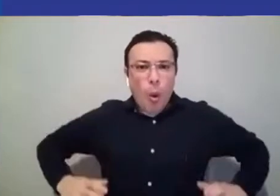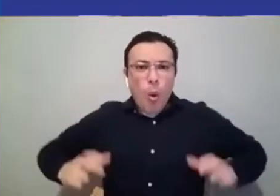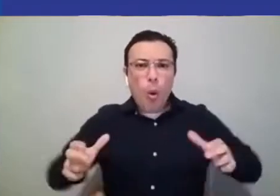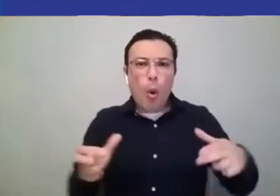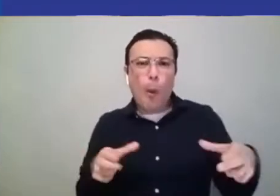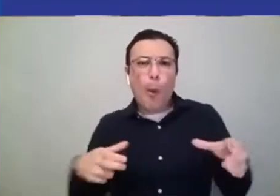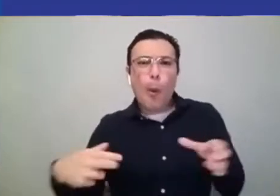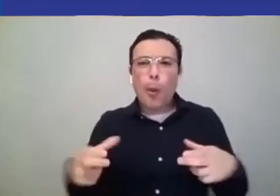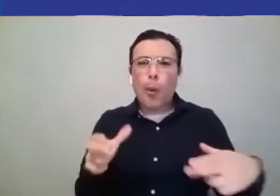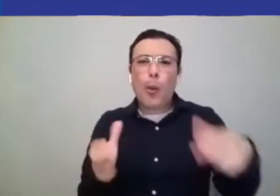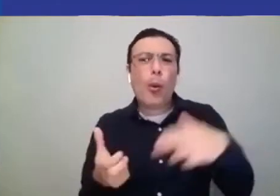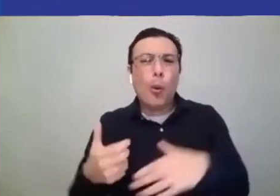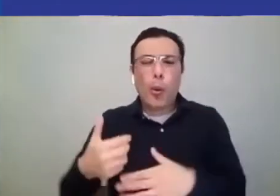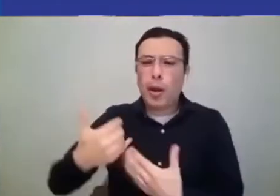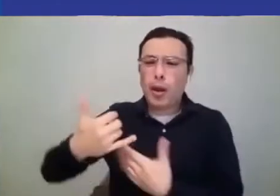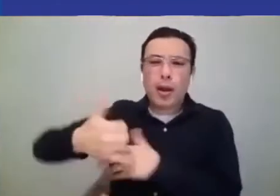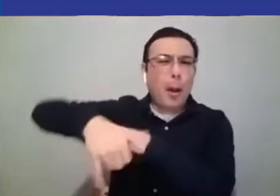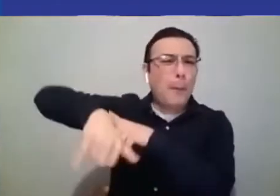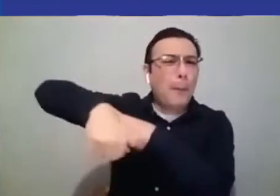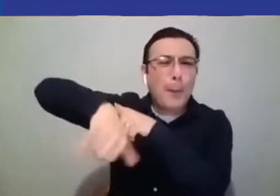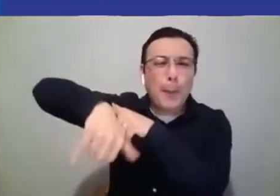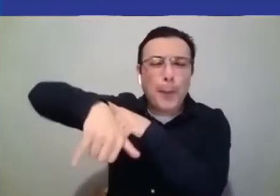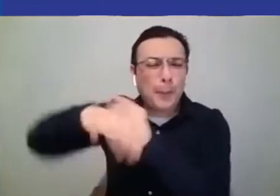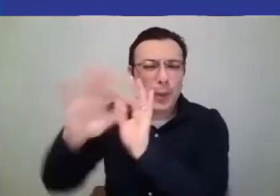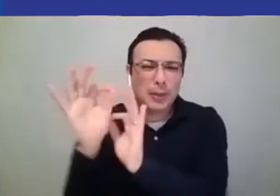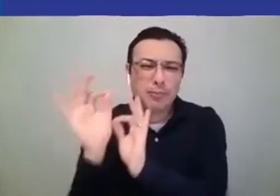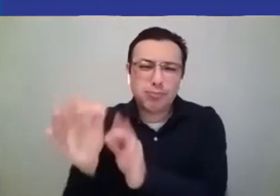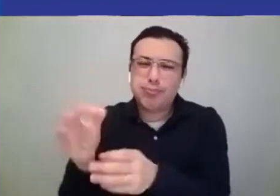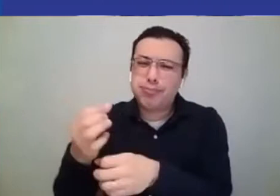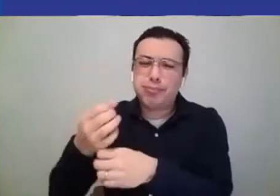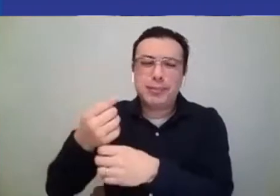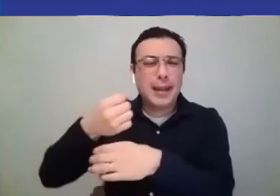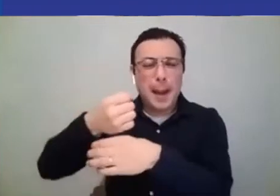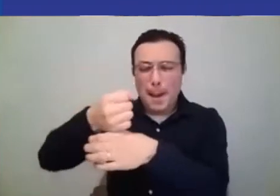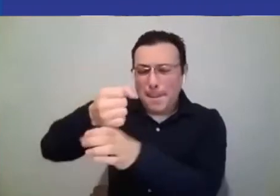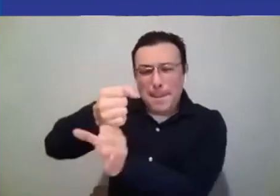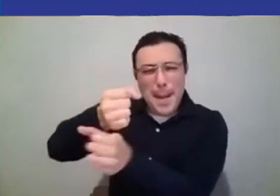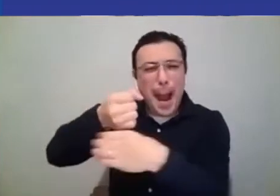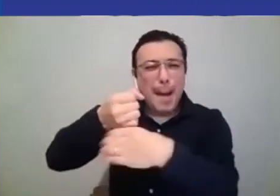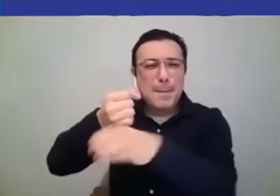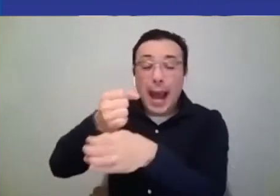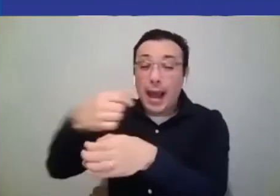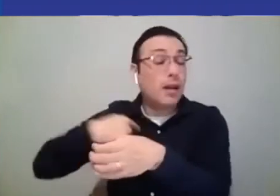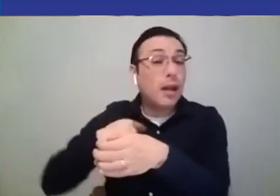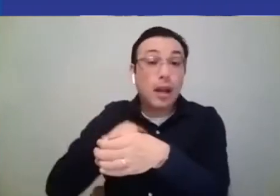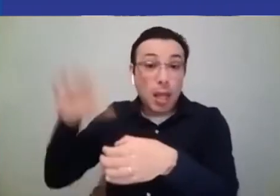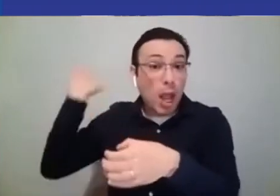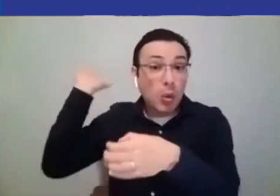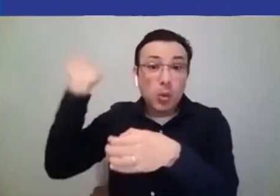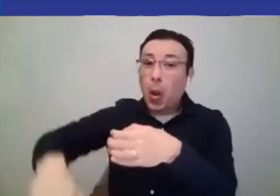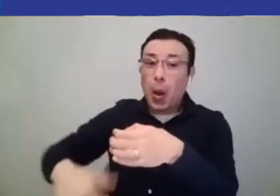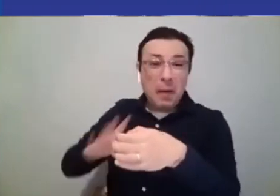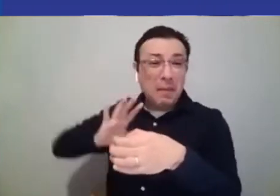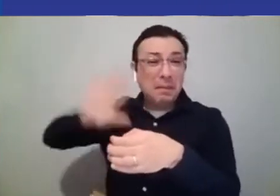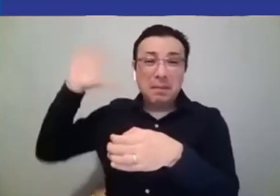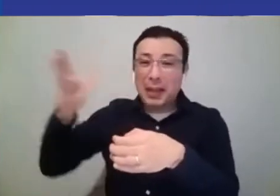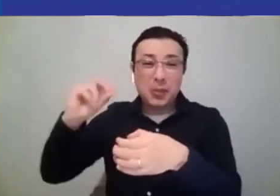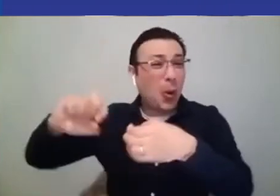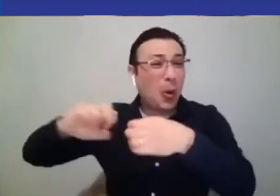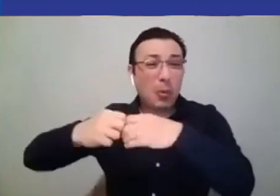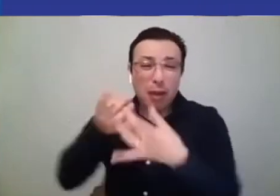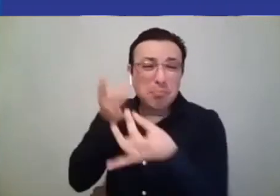and carrying on. And I just thought it was perfect. It was lovely. And I twisted and twisted